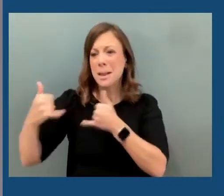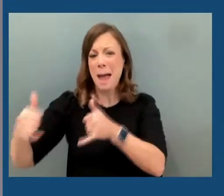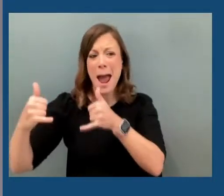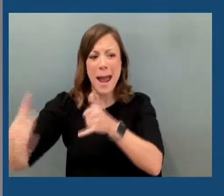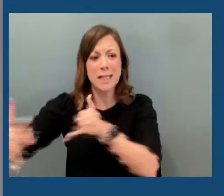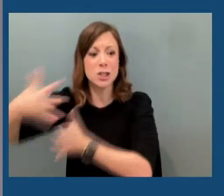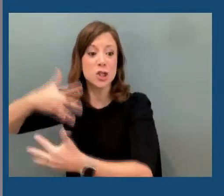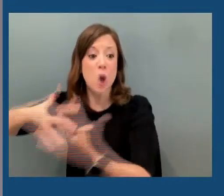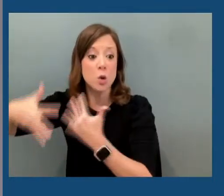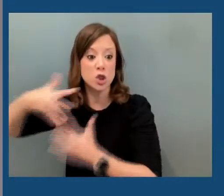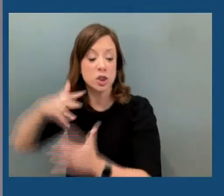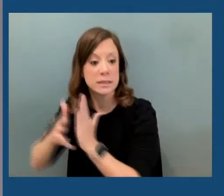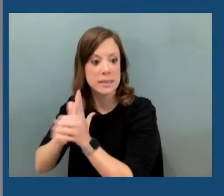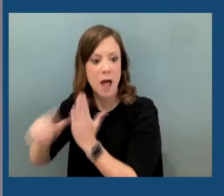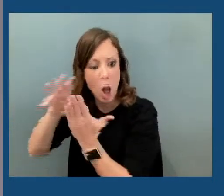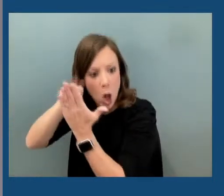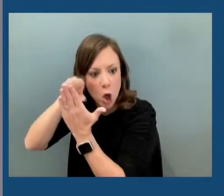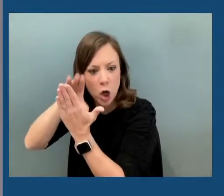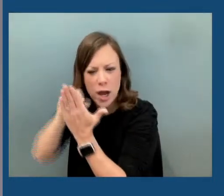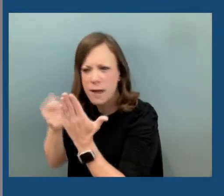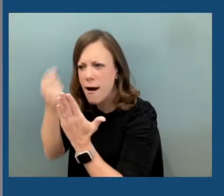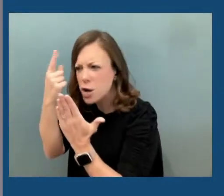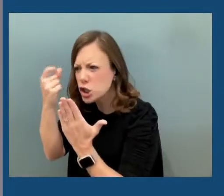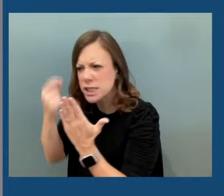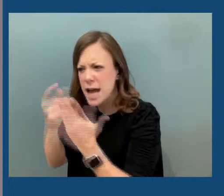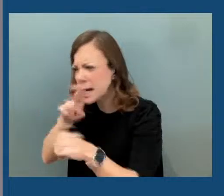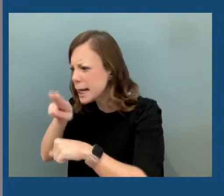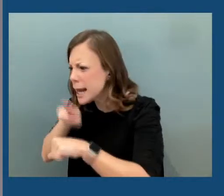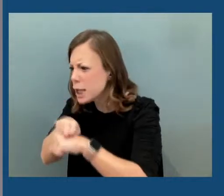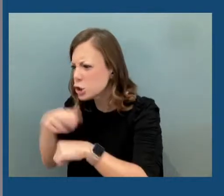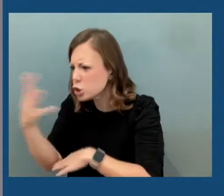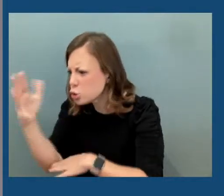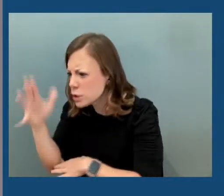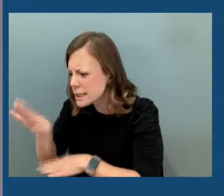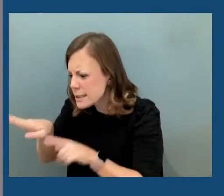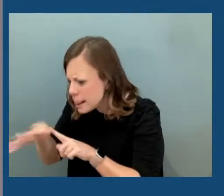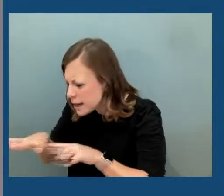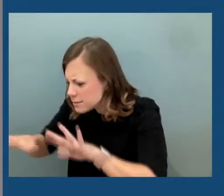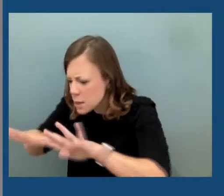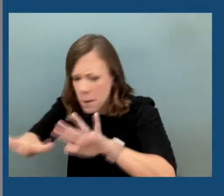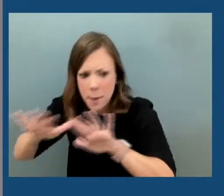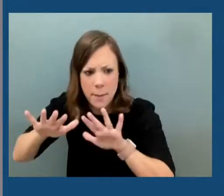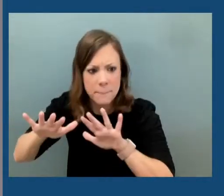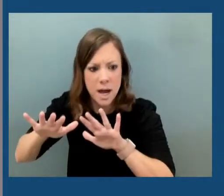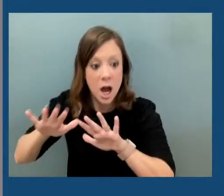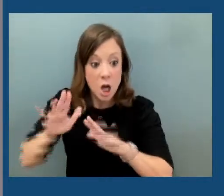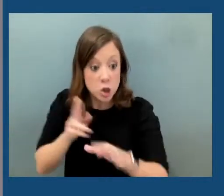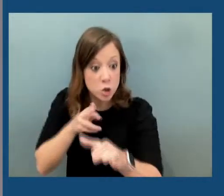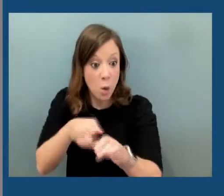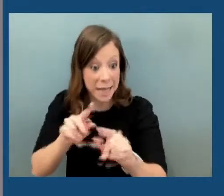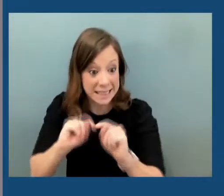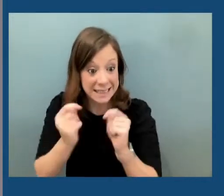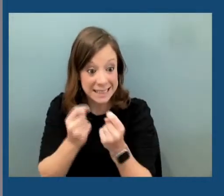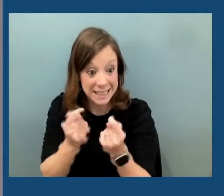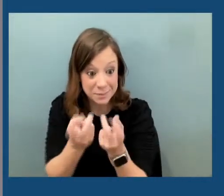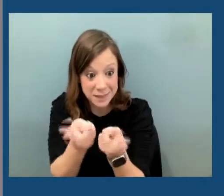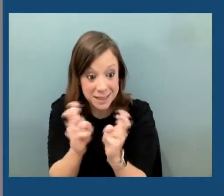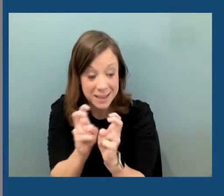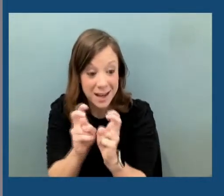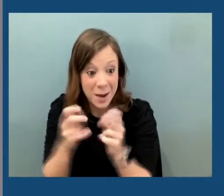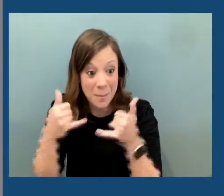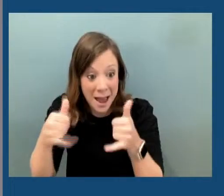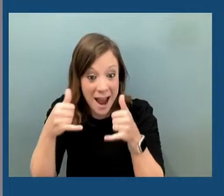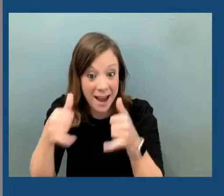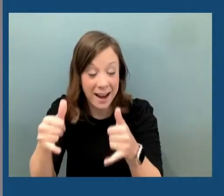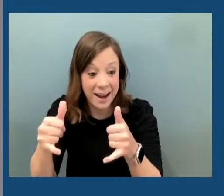social skills, exploring nature, joining teams, is now spent tapping screens